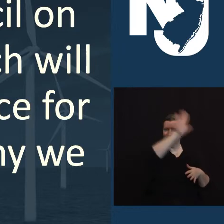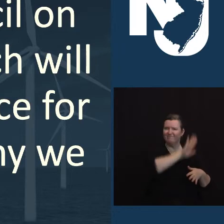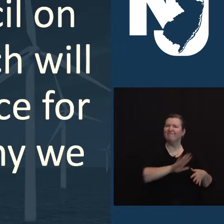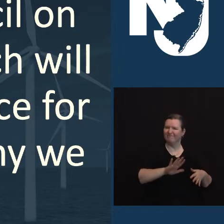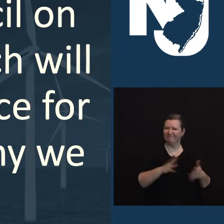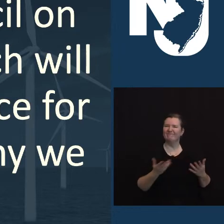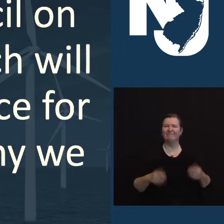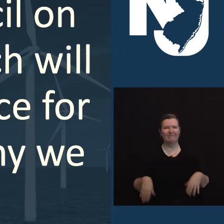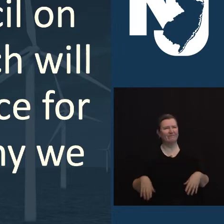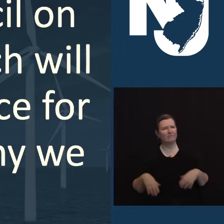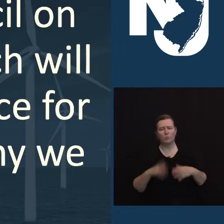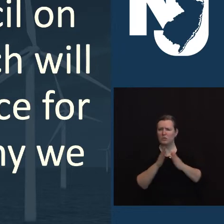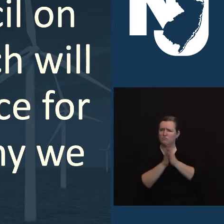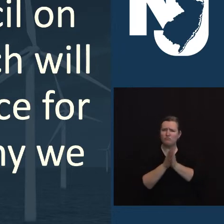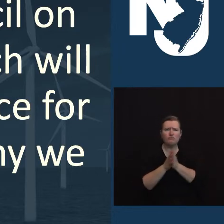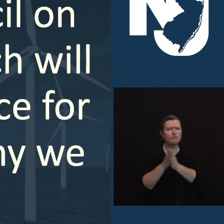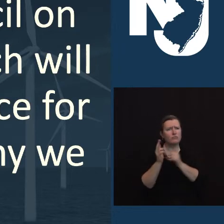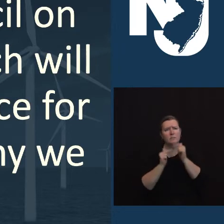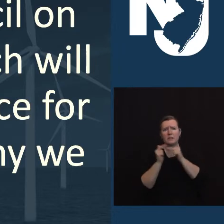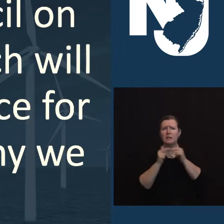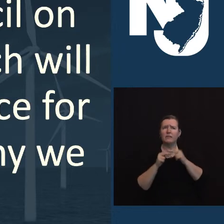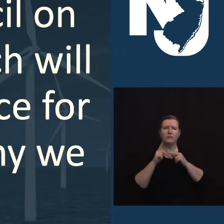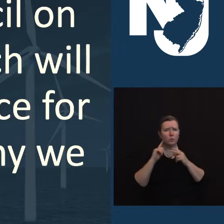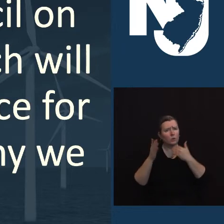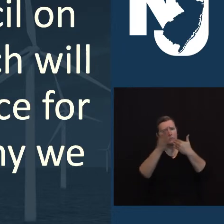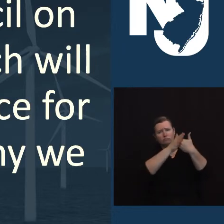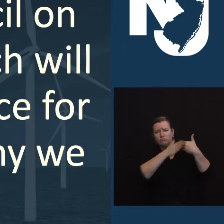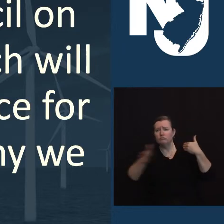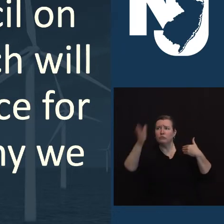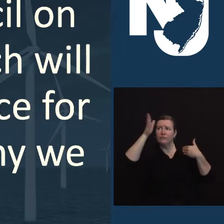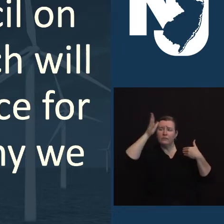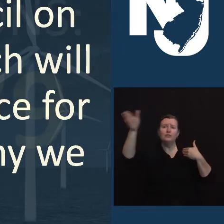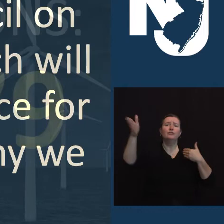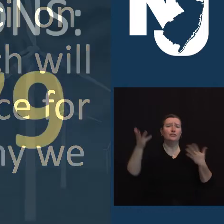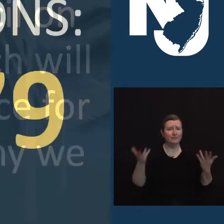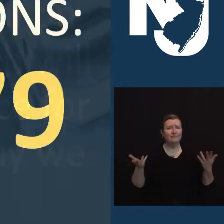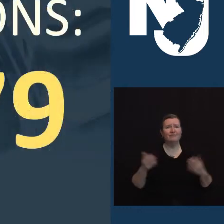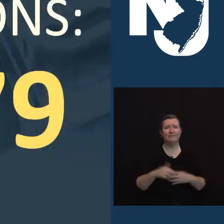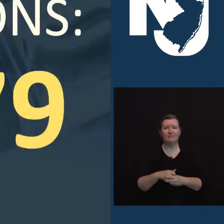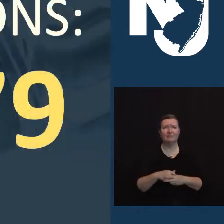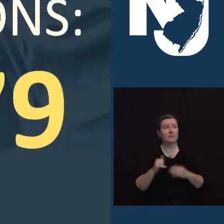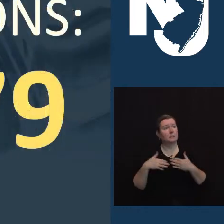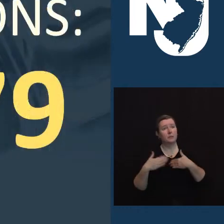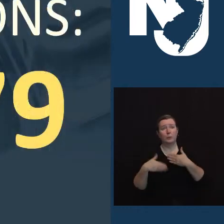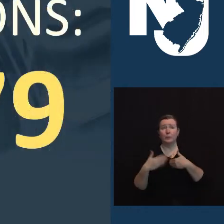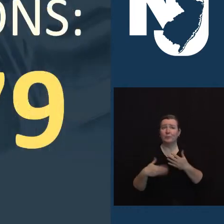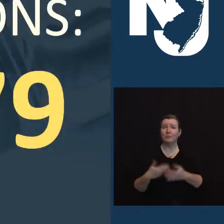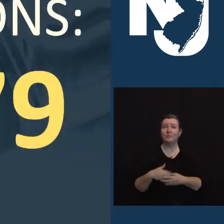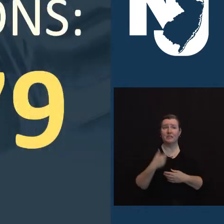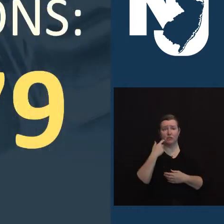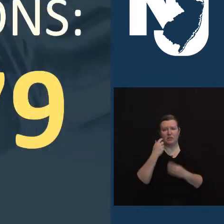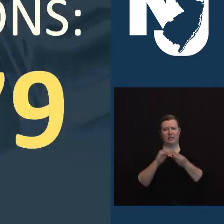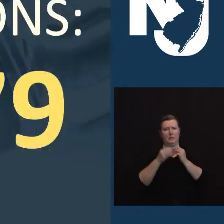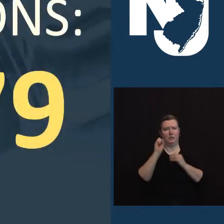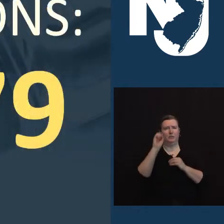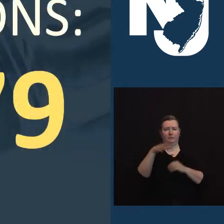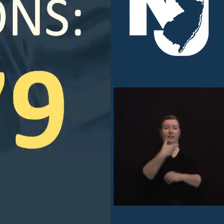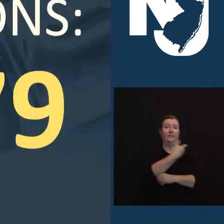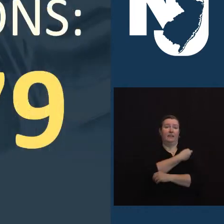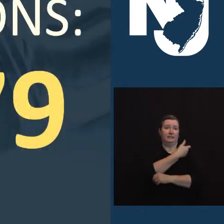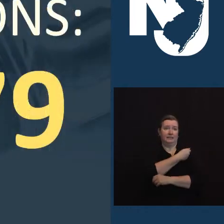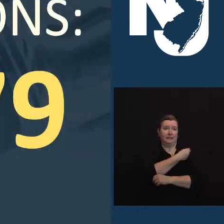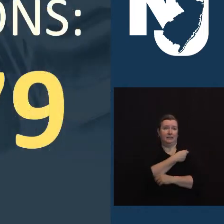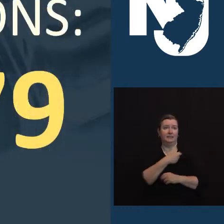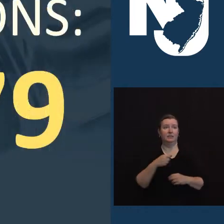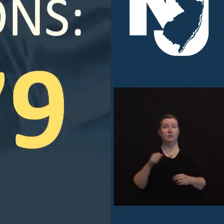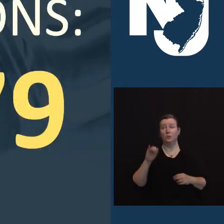tomorrow. With that, let's keep moving forward with a look at our latest numbers. Start with vaccines. Judy, this is my latest number. I